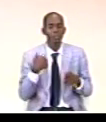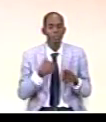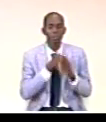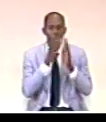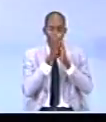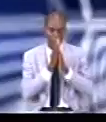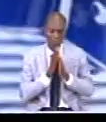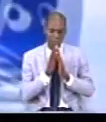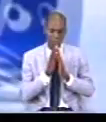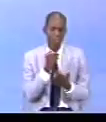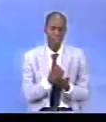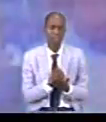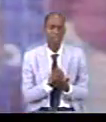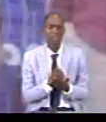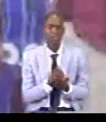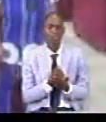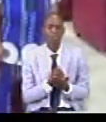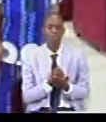pray.